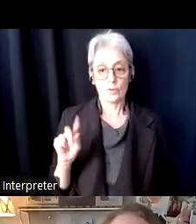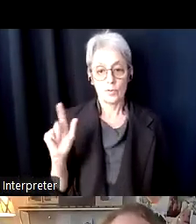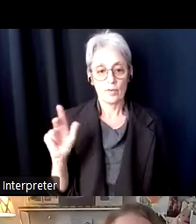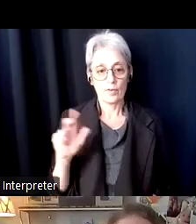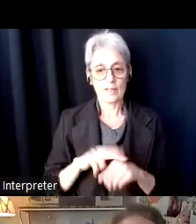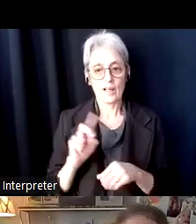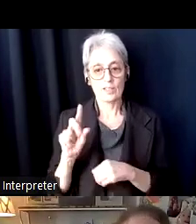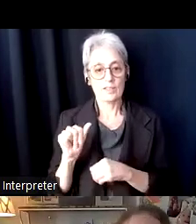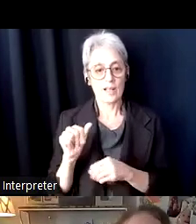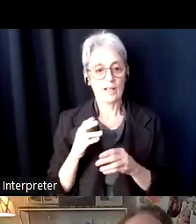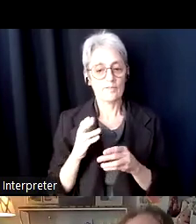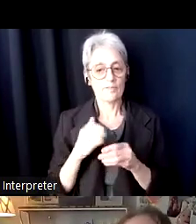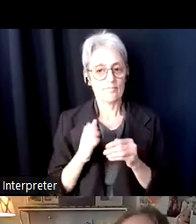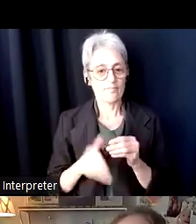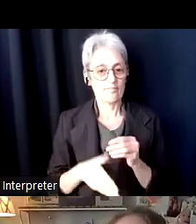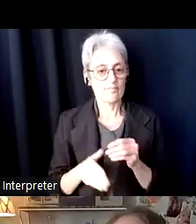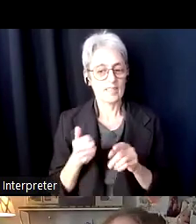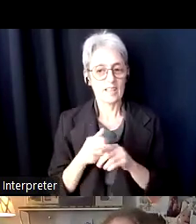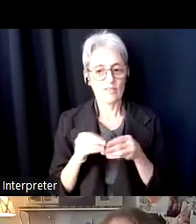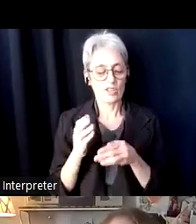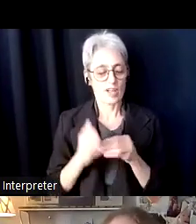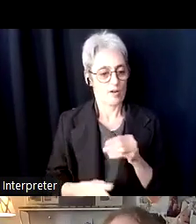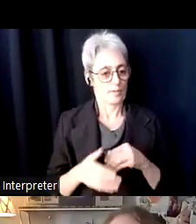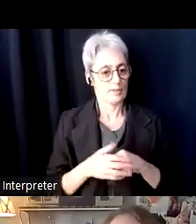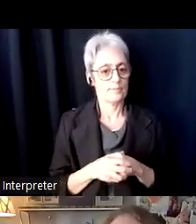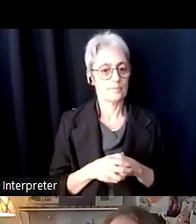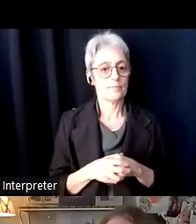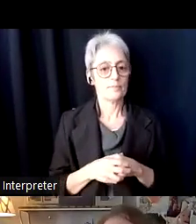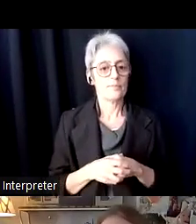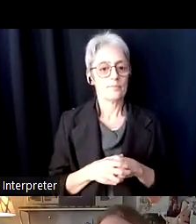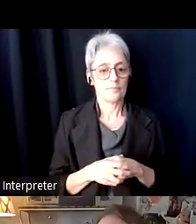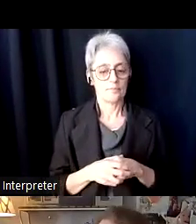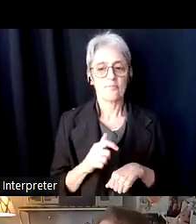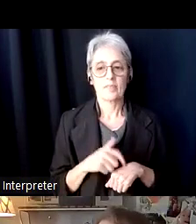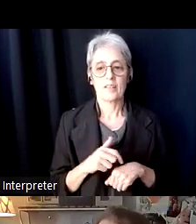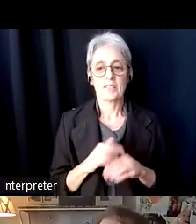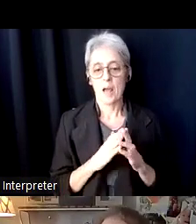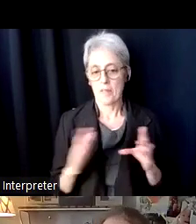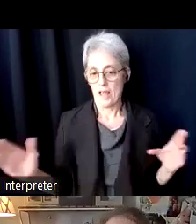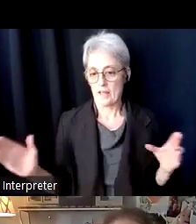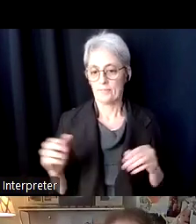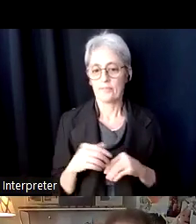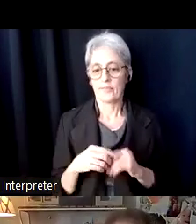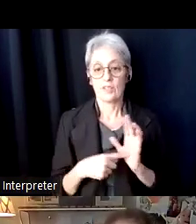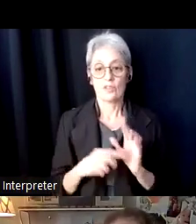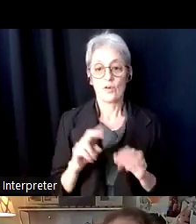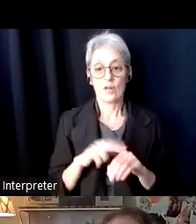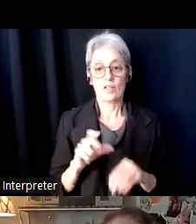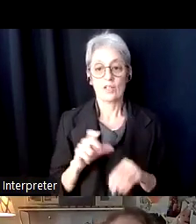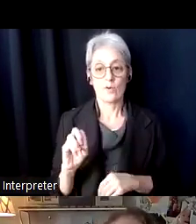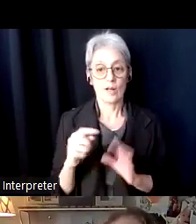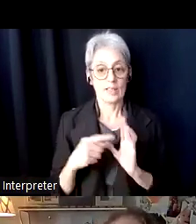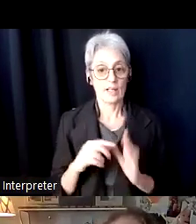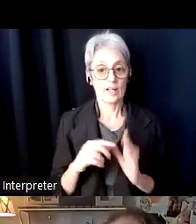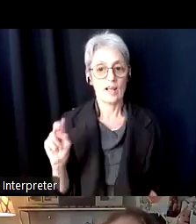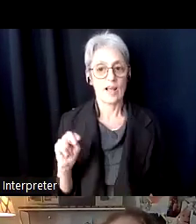So the next slide here shows a timeline of the surveys that comprise National Core Indicators, or NCI.